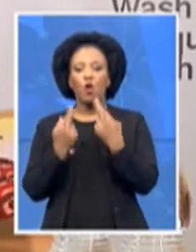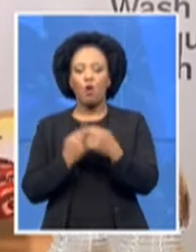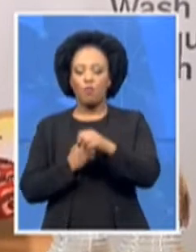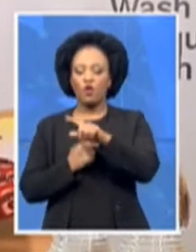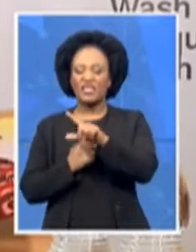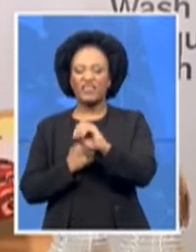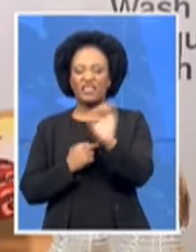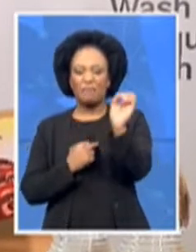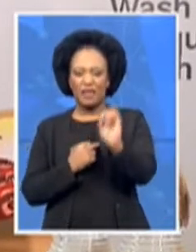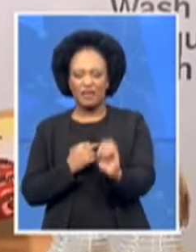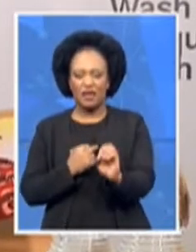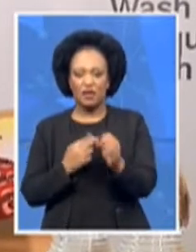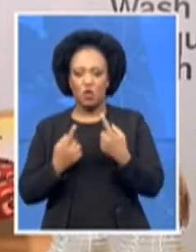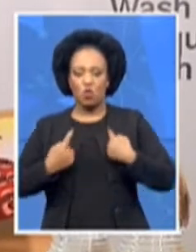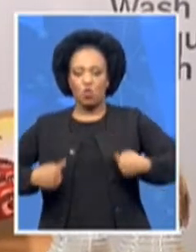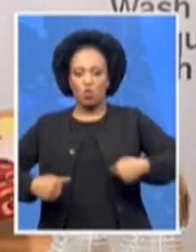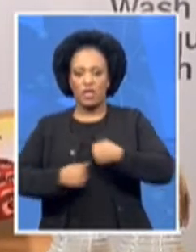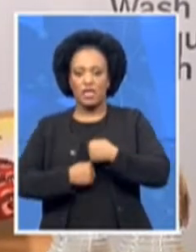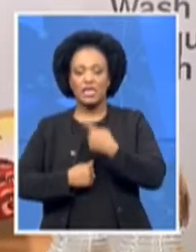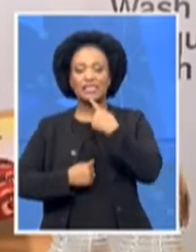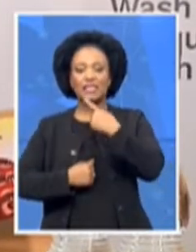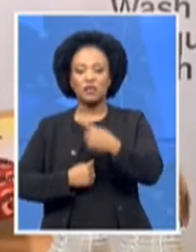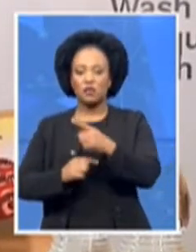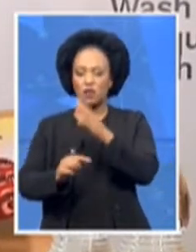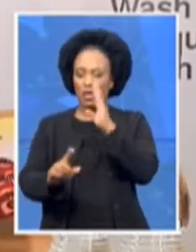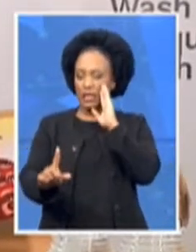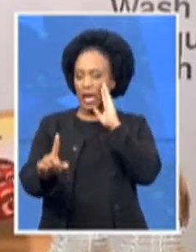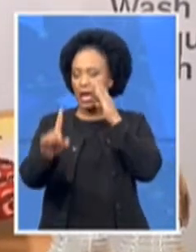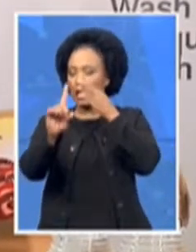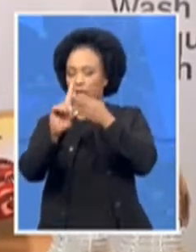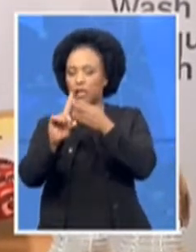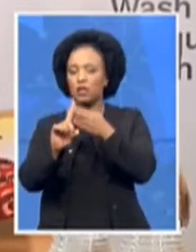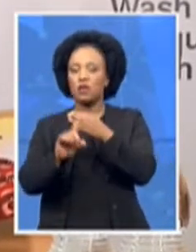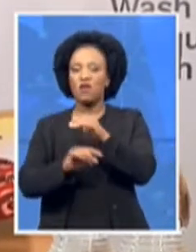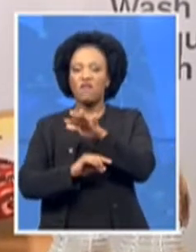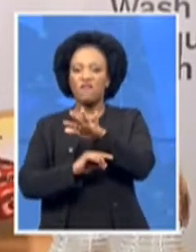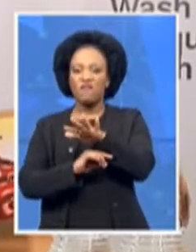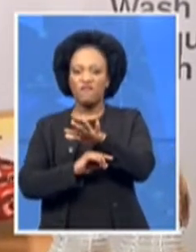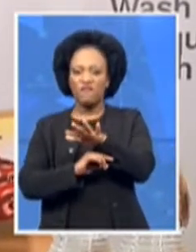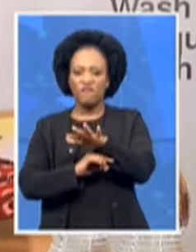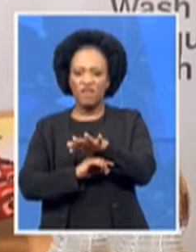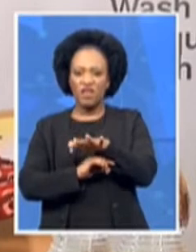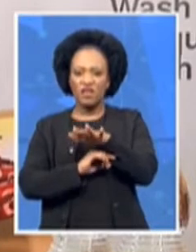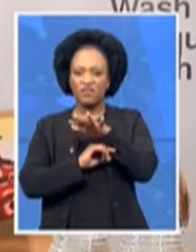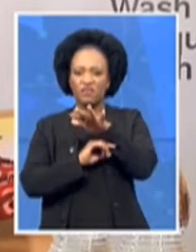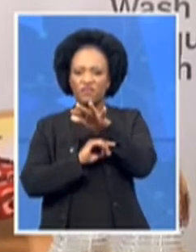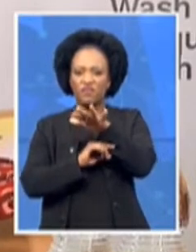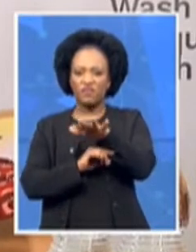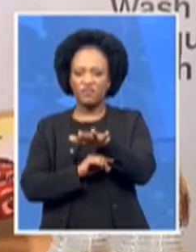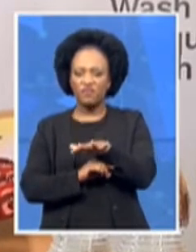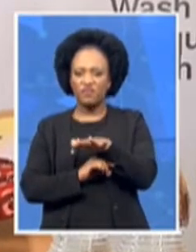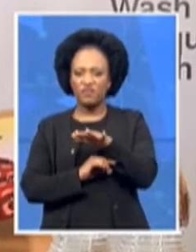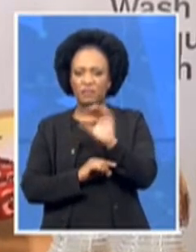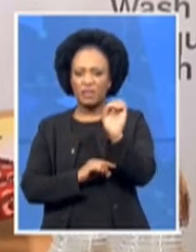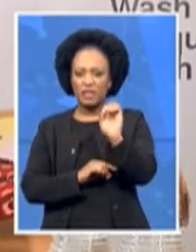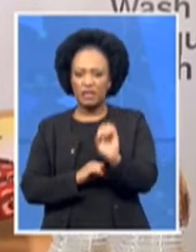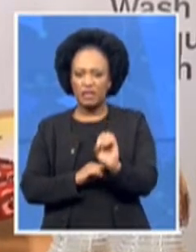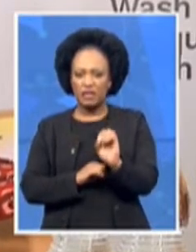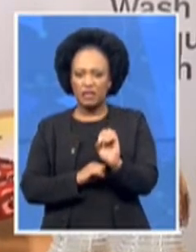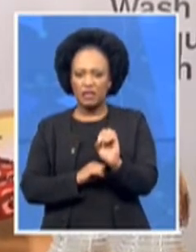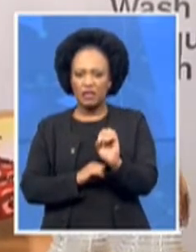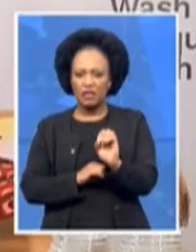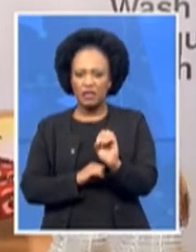our target of 15%, which the minister is saying is not really enough. 15,000. Yeah, I mean